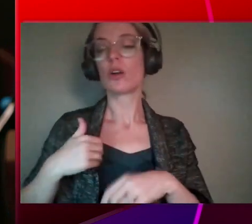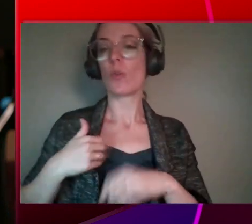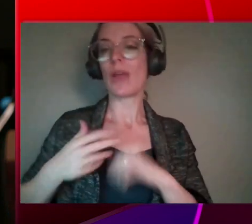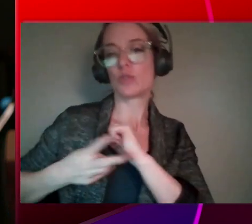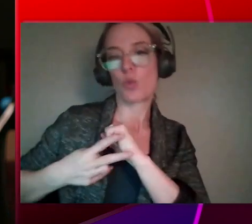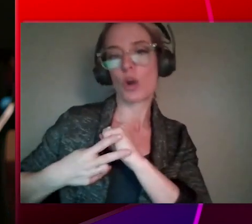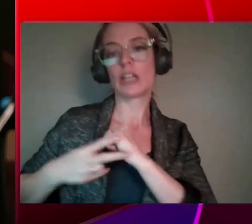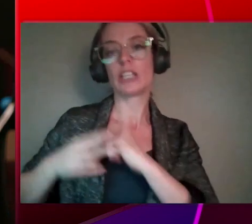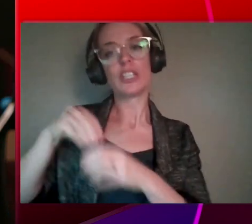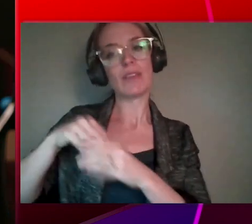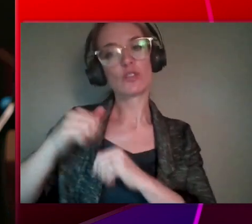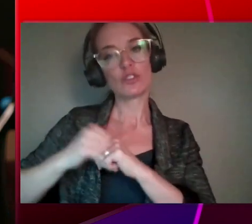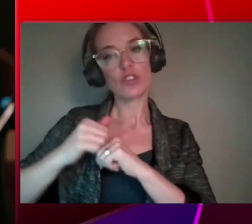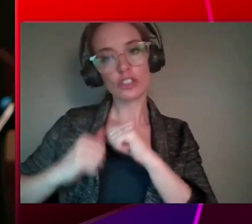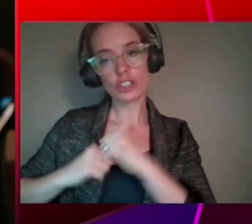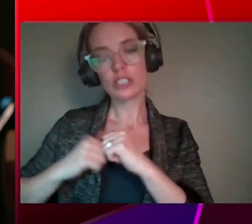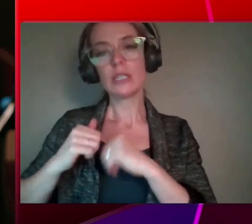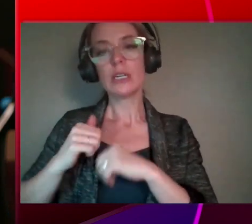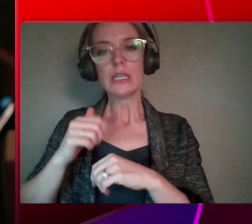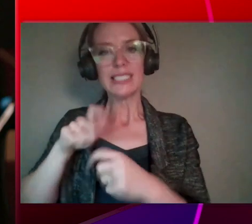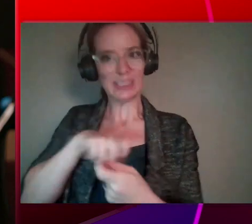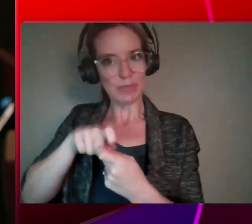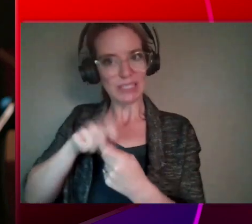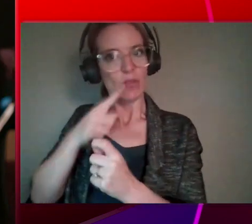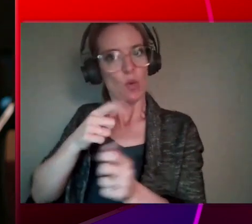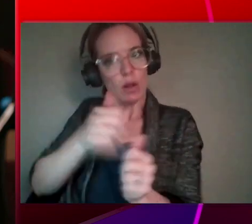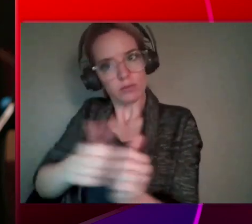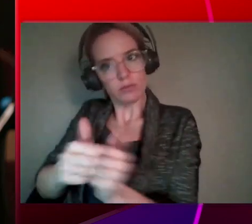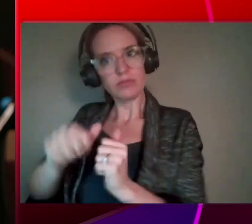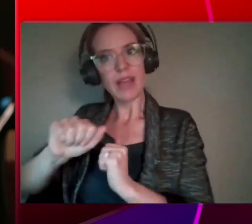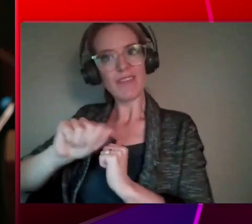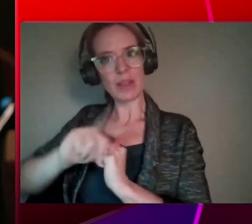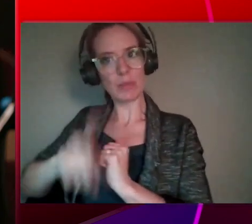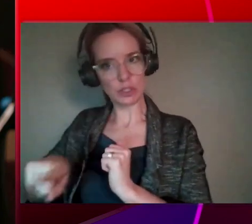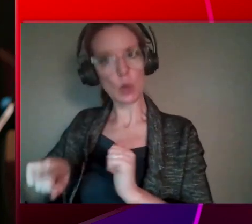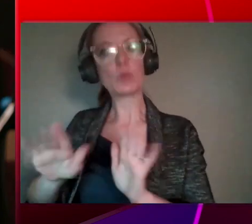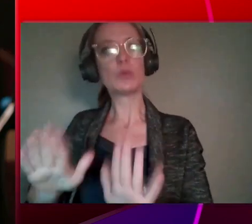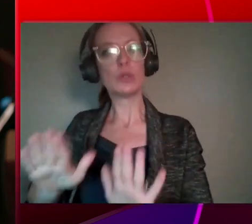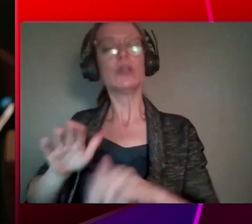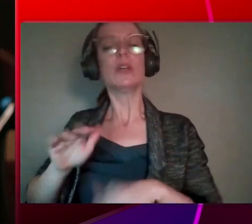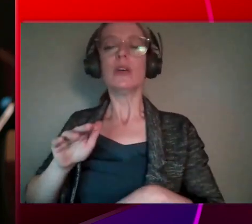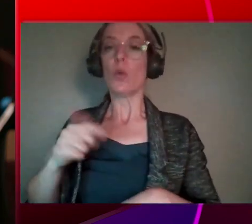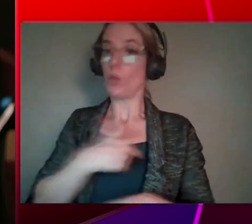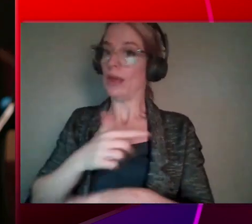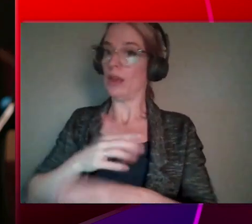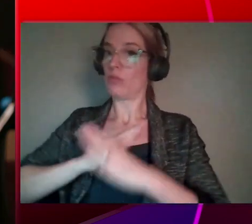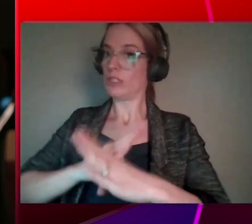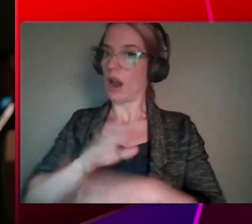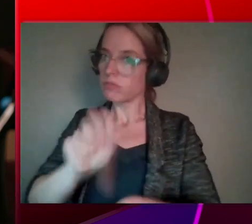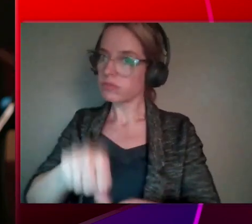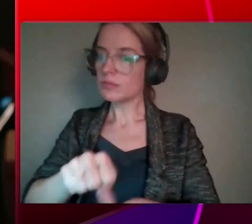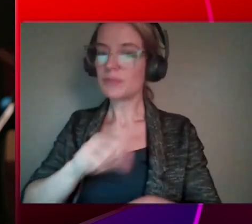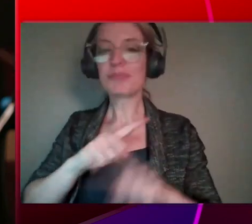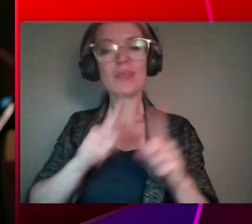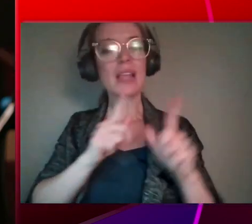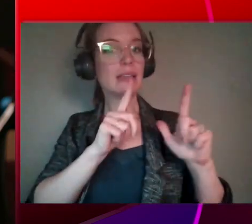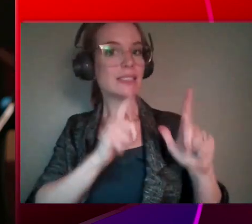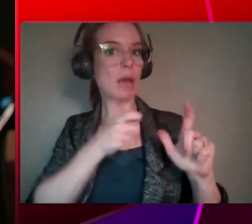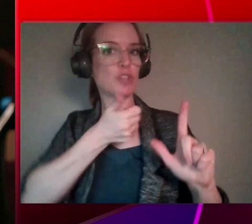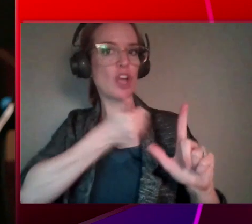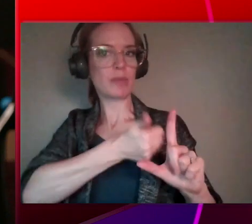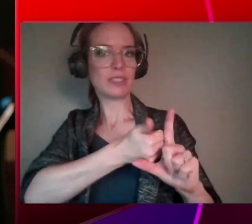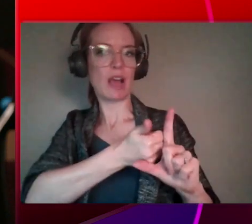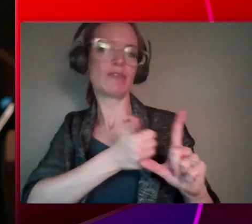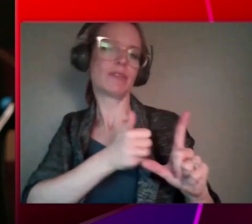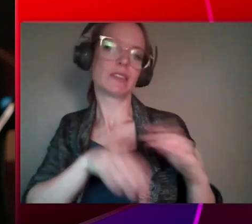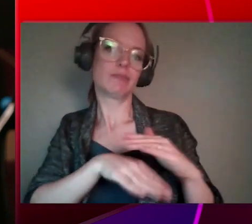is specific to availability zones, and we protect against that. But the snapshots themselves should be thought of as essentially